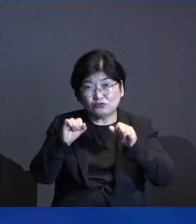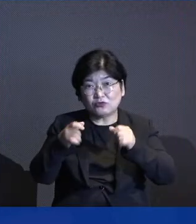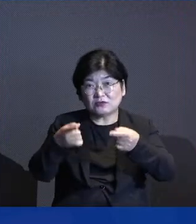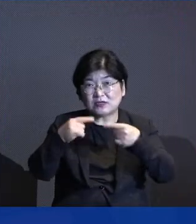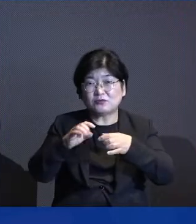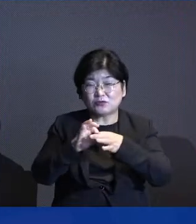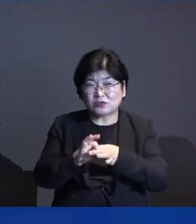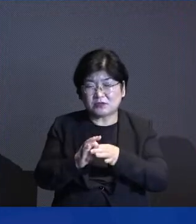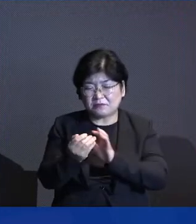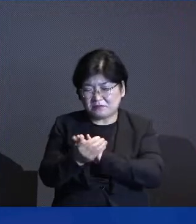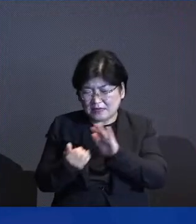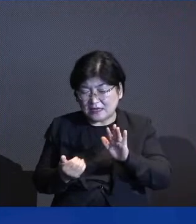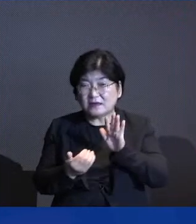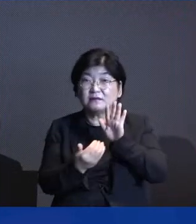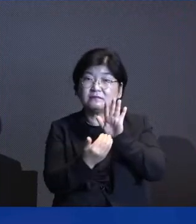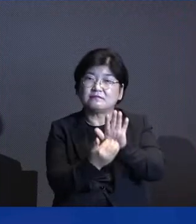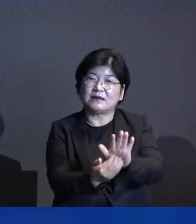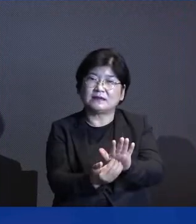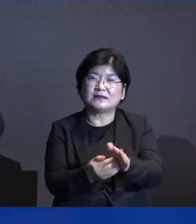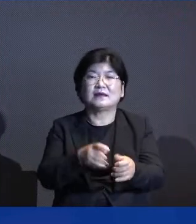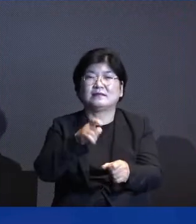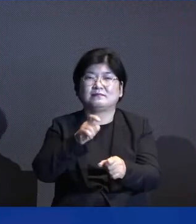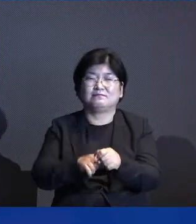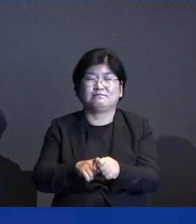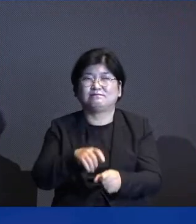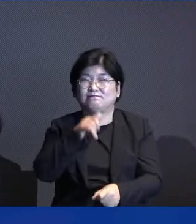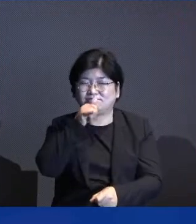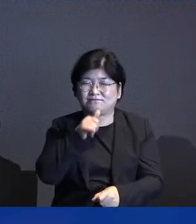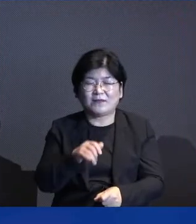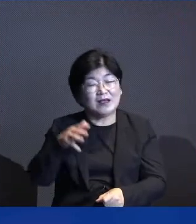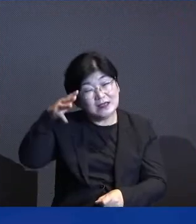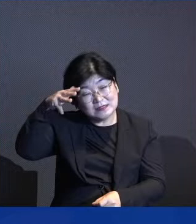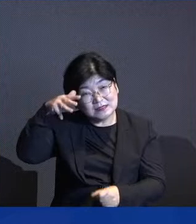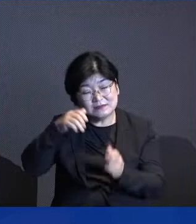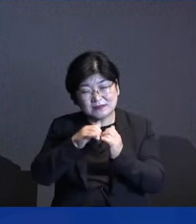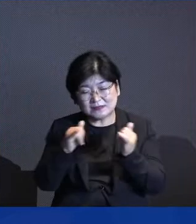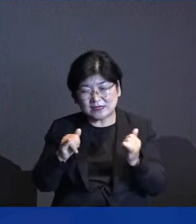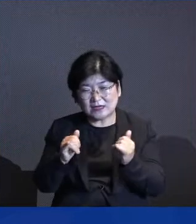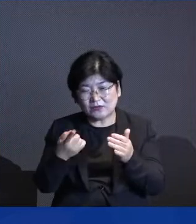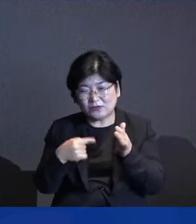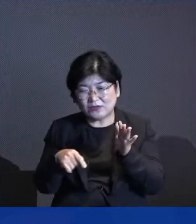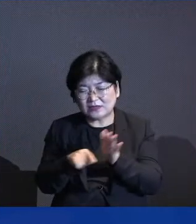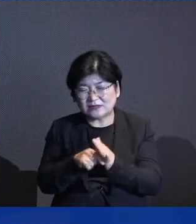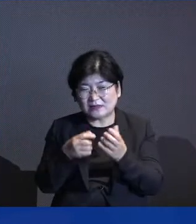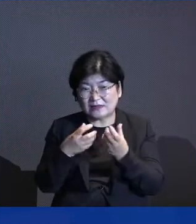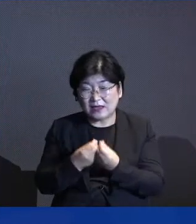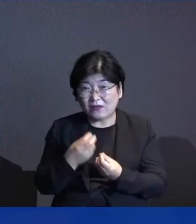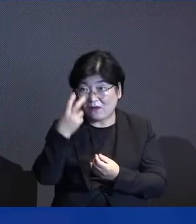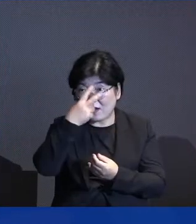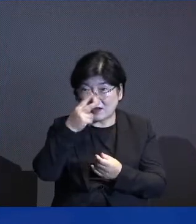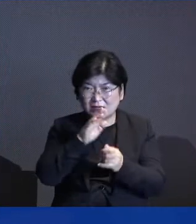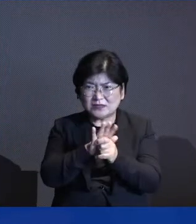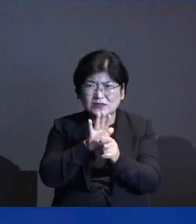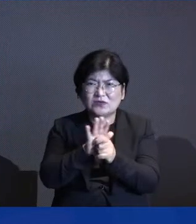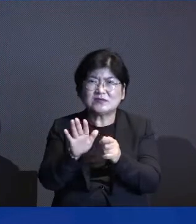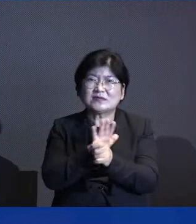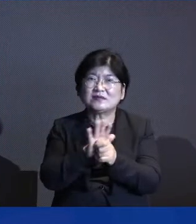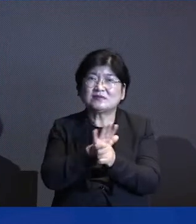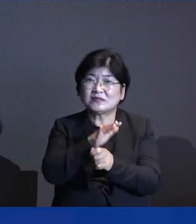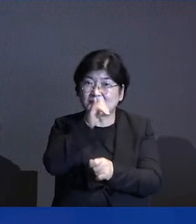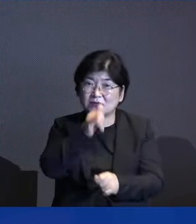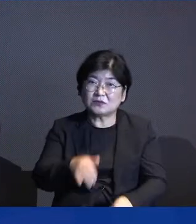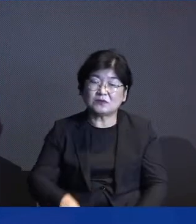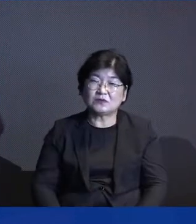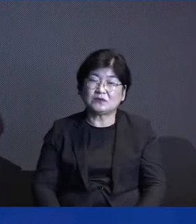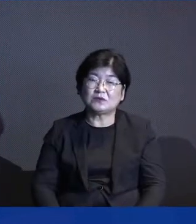and provides case management and support services for people with dementia. And when the people with dementia